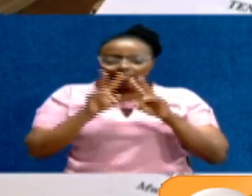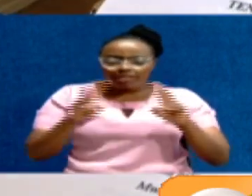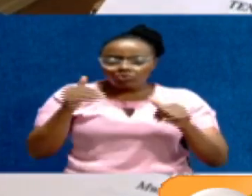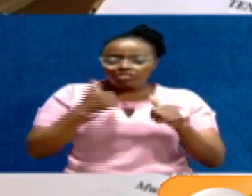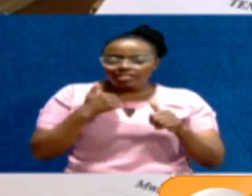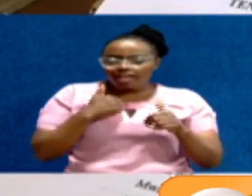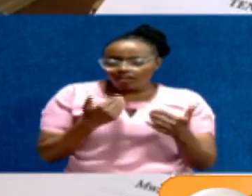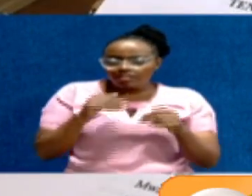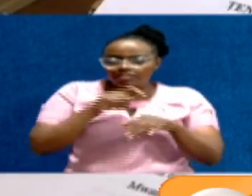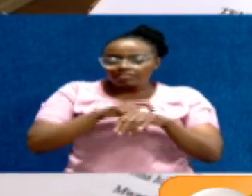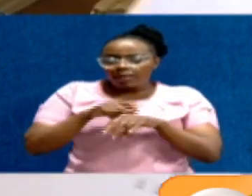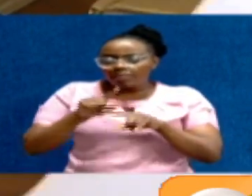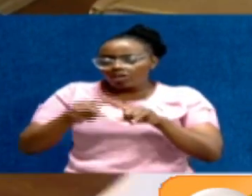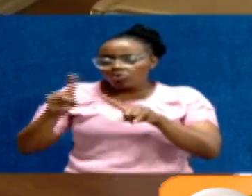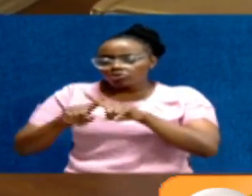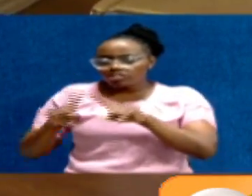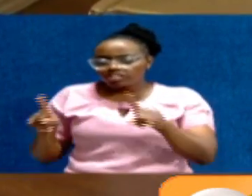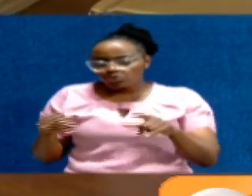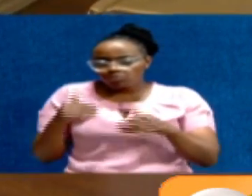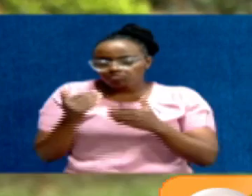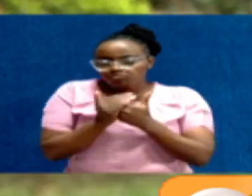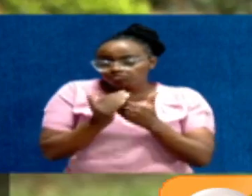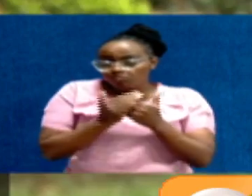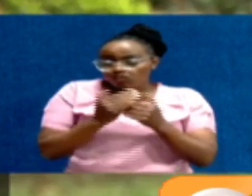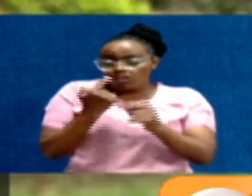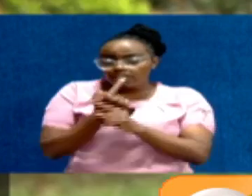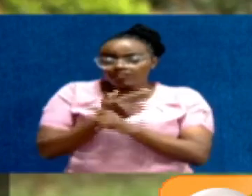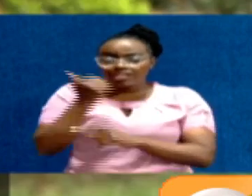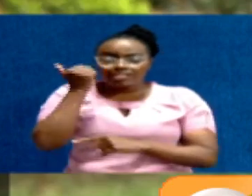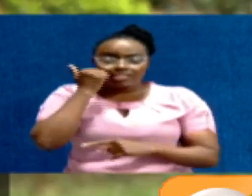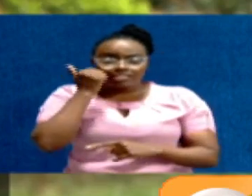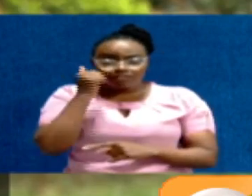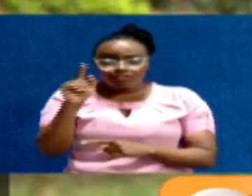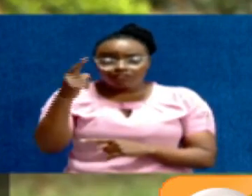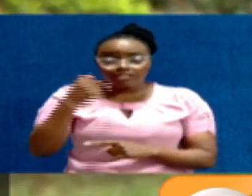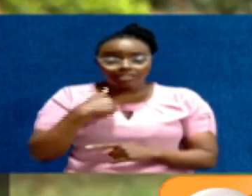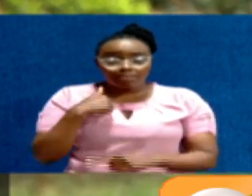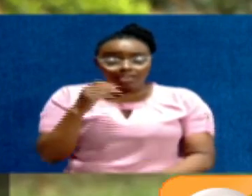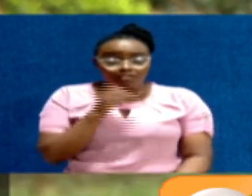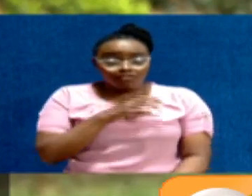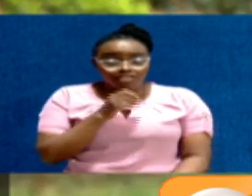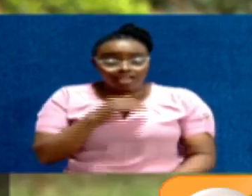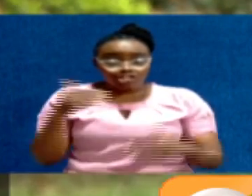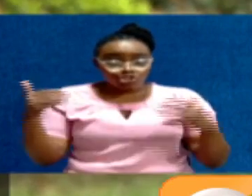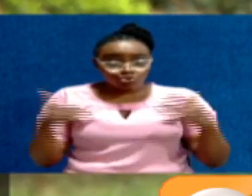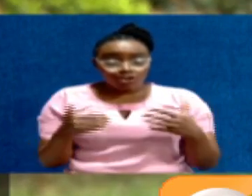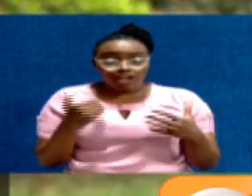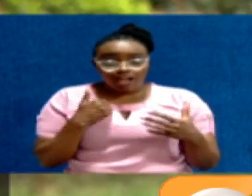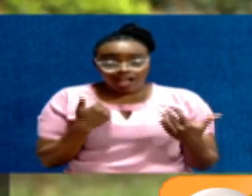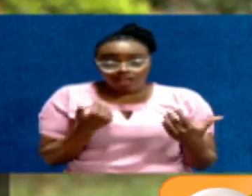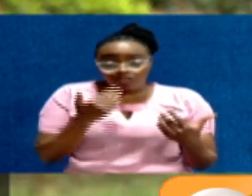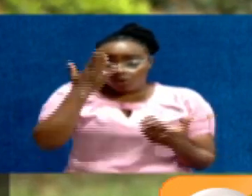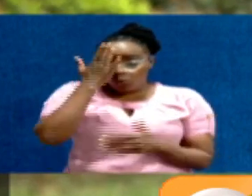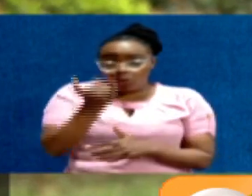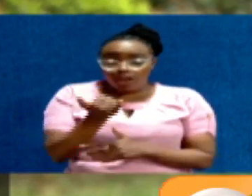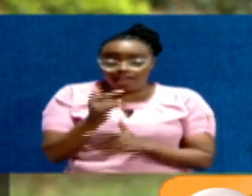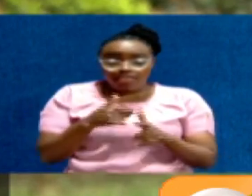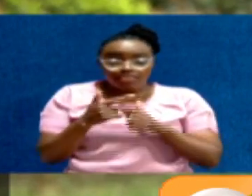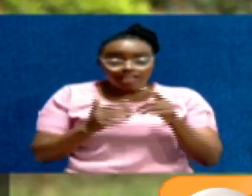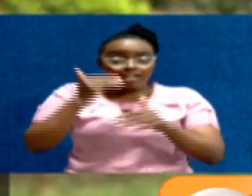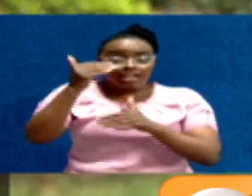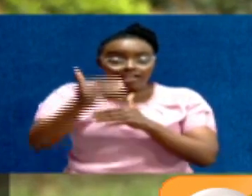need as they nurse different kinds of ailments. At first nilistuka, libidi nistuke,